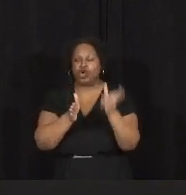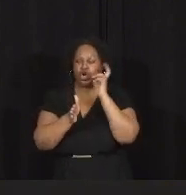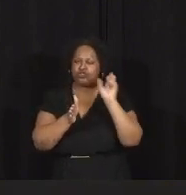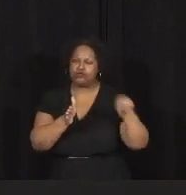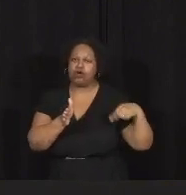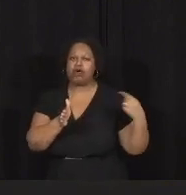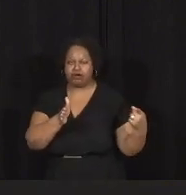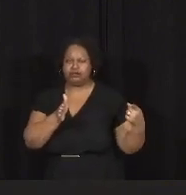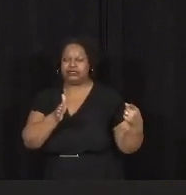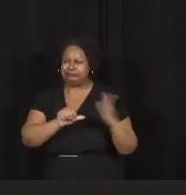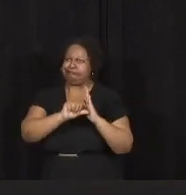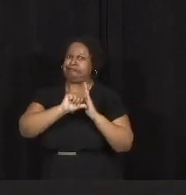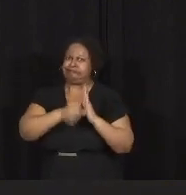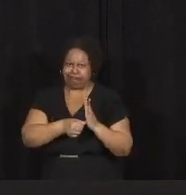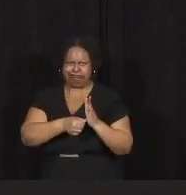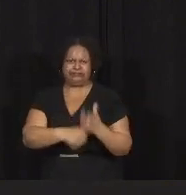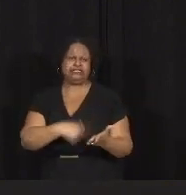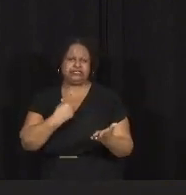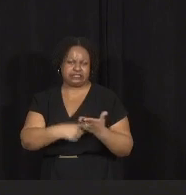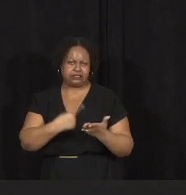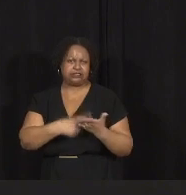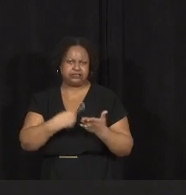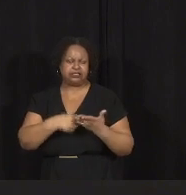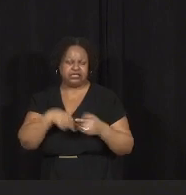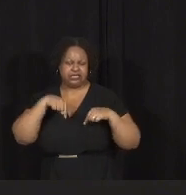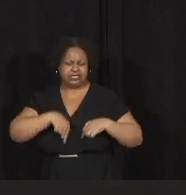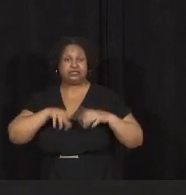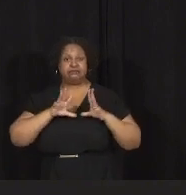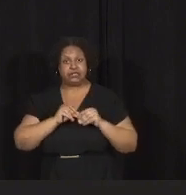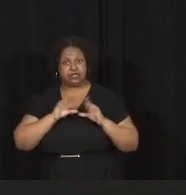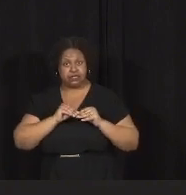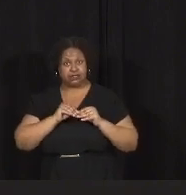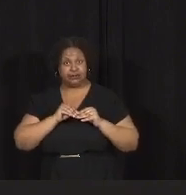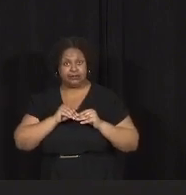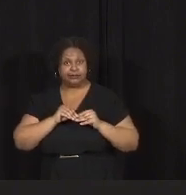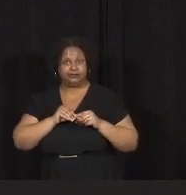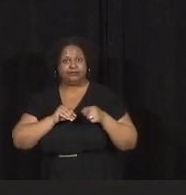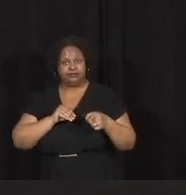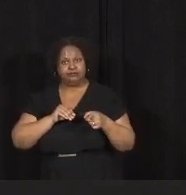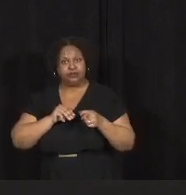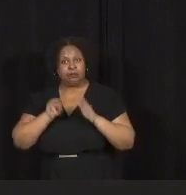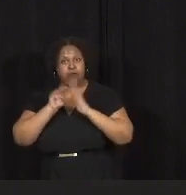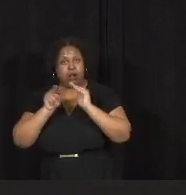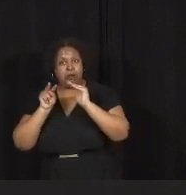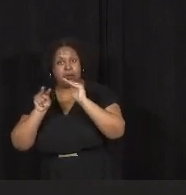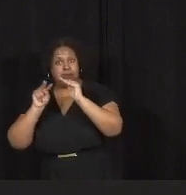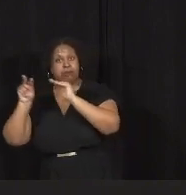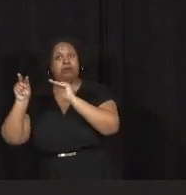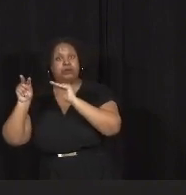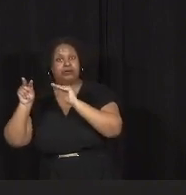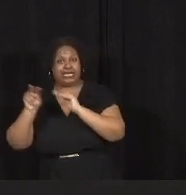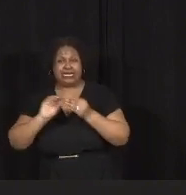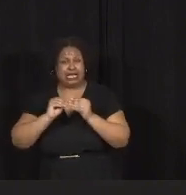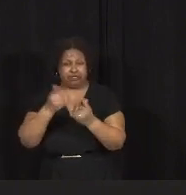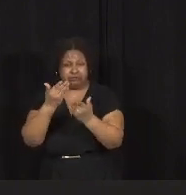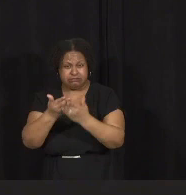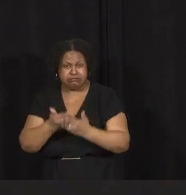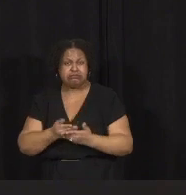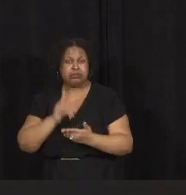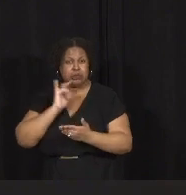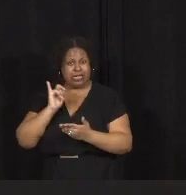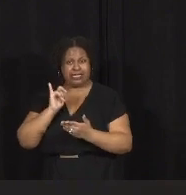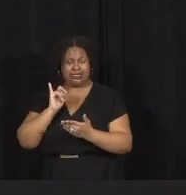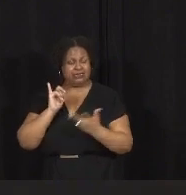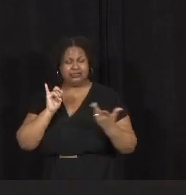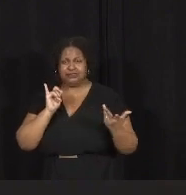this meeting, where that model ultimately goes, what these numbers ultimately come back to, largely